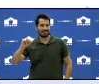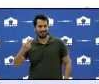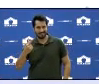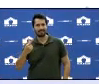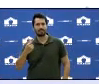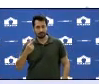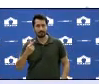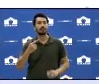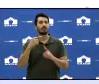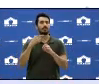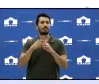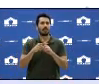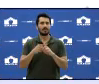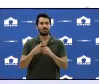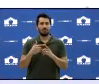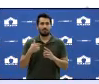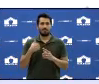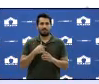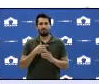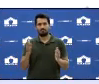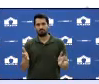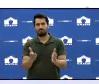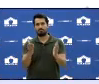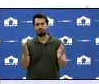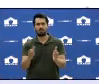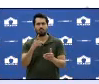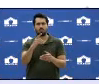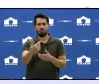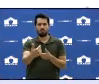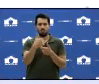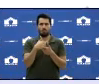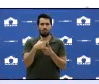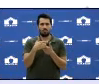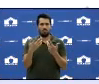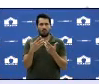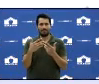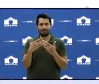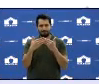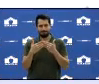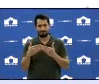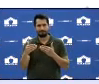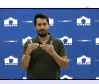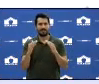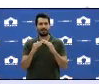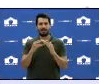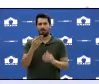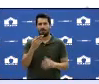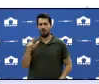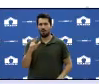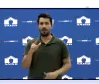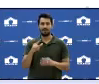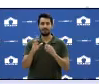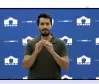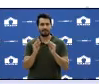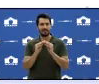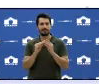Okay, and I also encourage you to join us for the rest of the series of town halls that